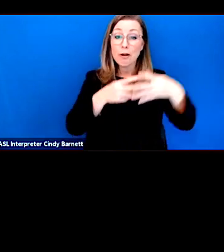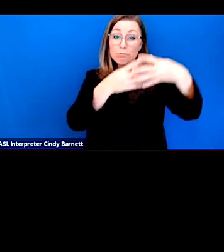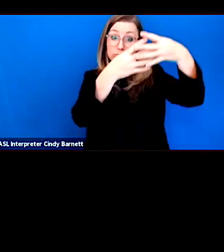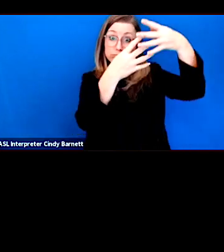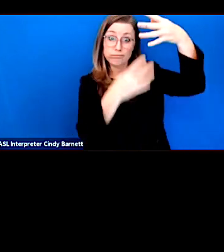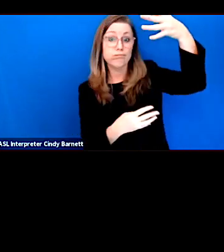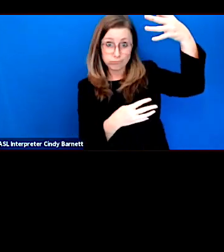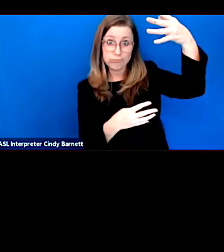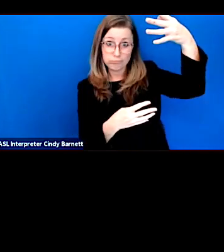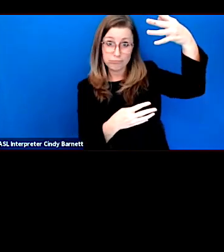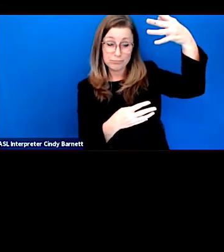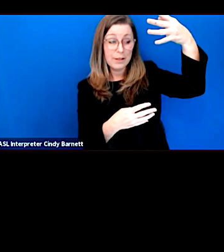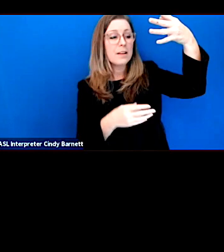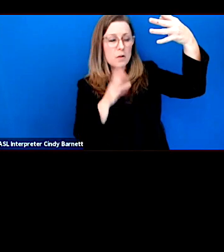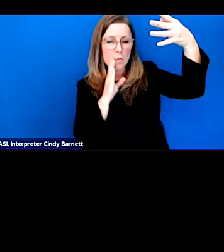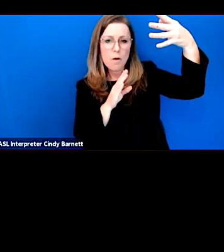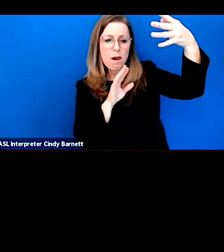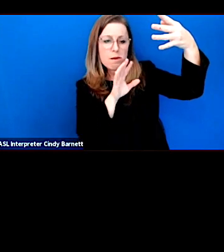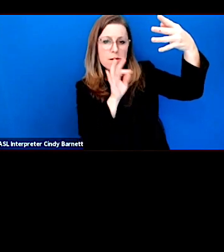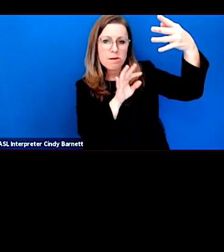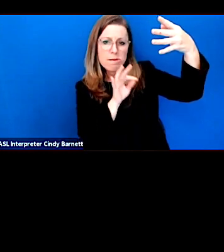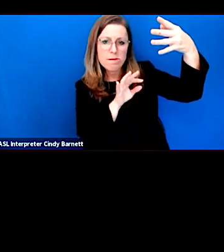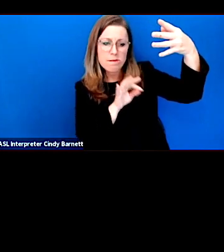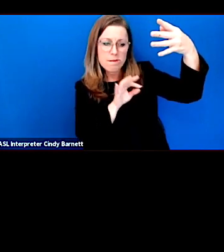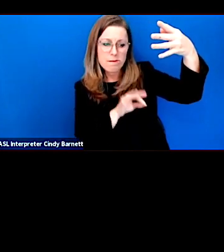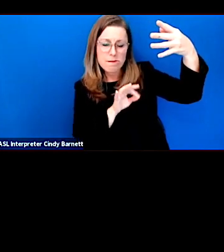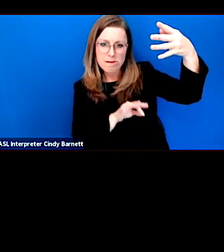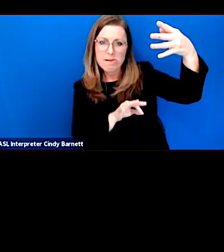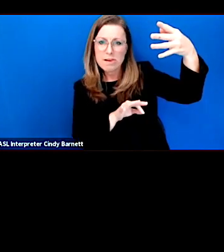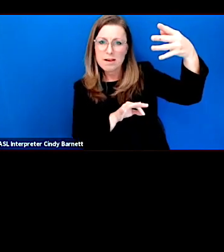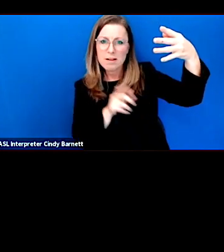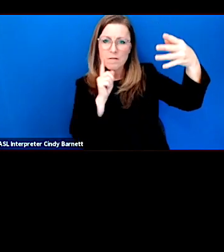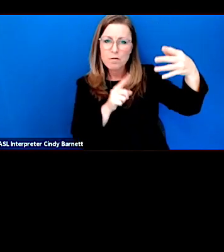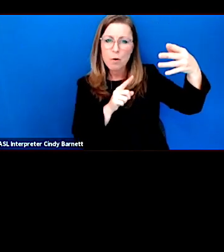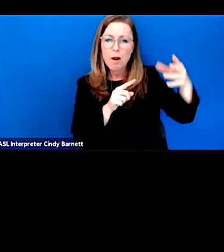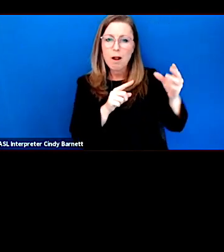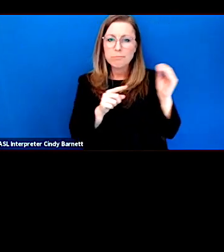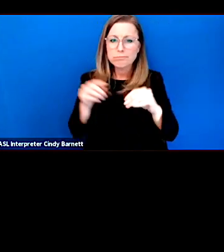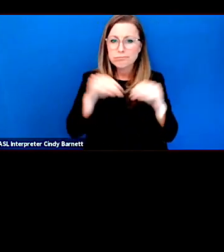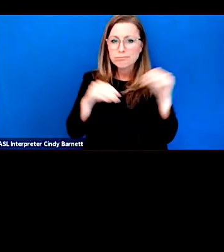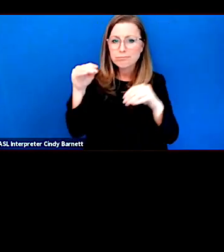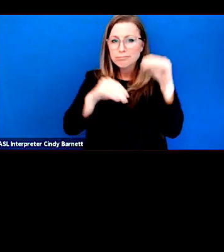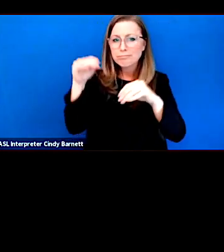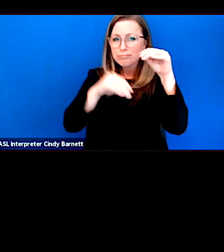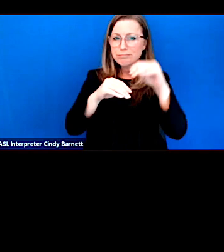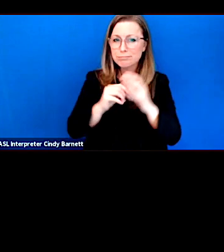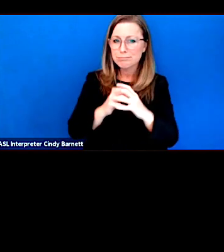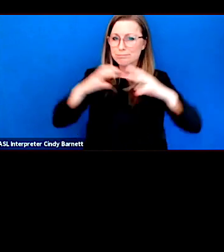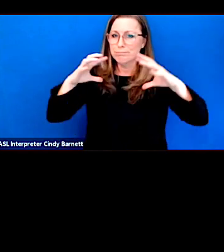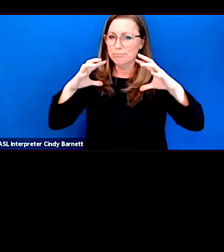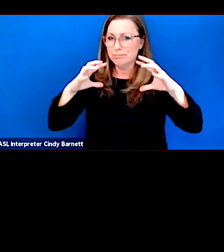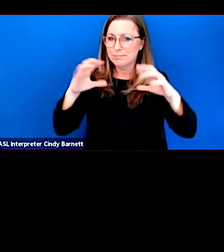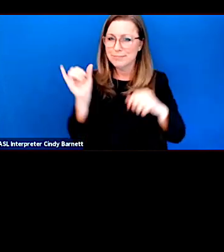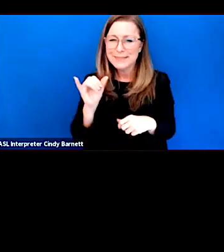literature. Like the process of creating a snowman by accumulating snow into a large circular mass,